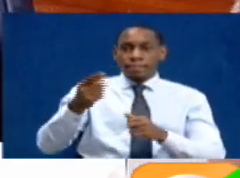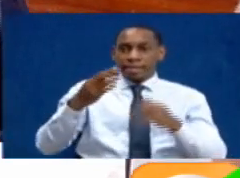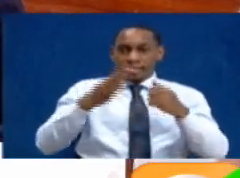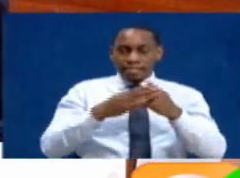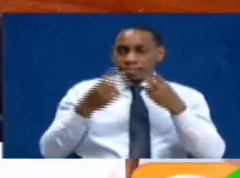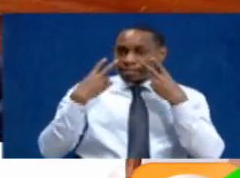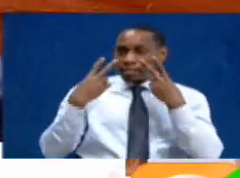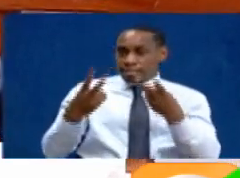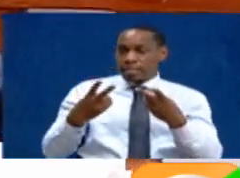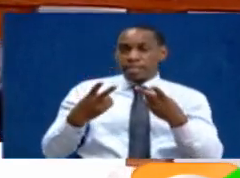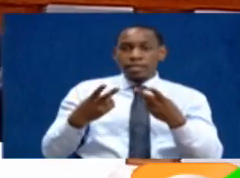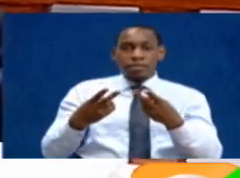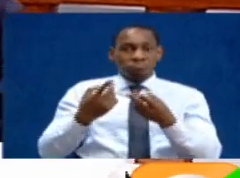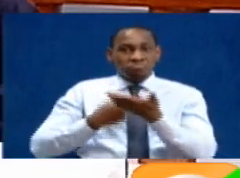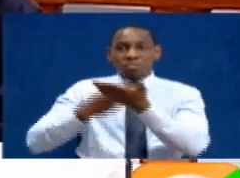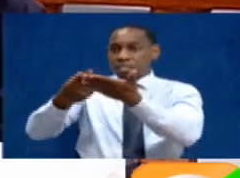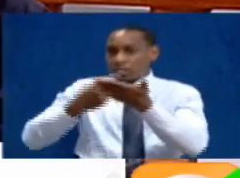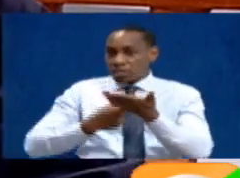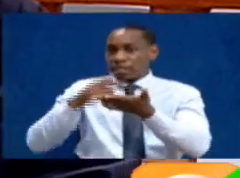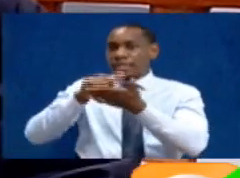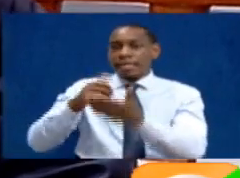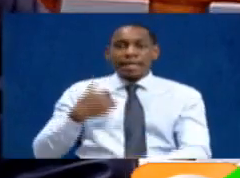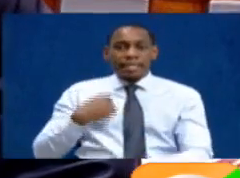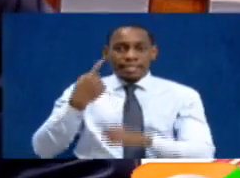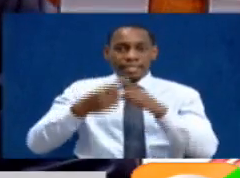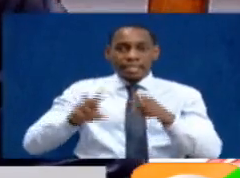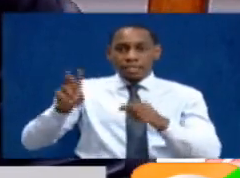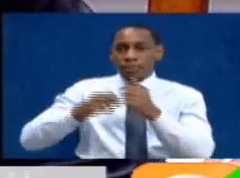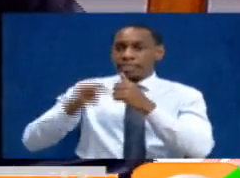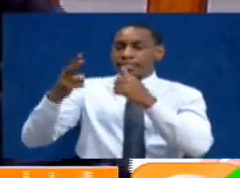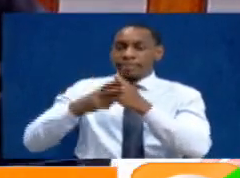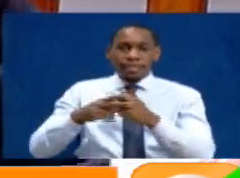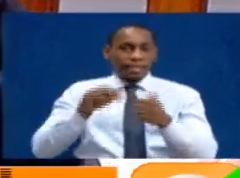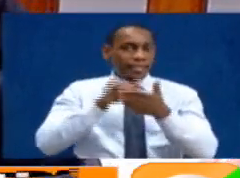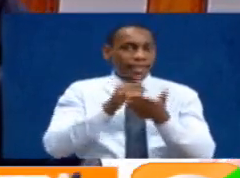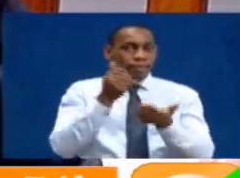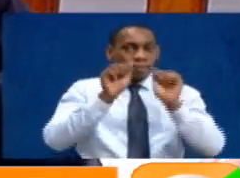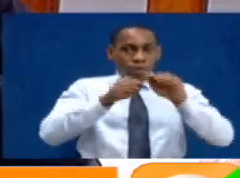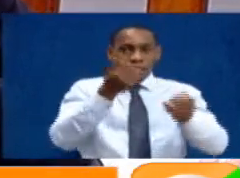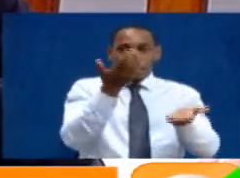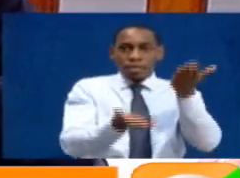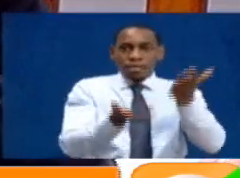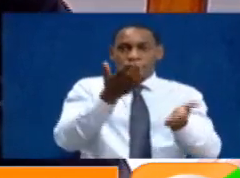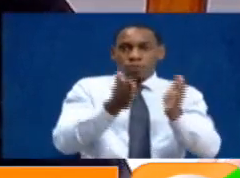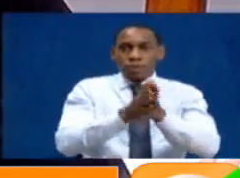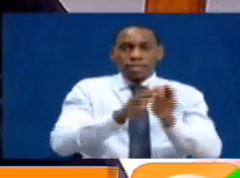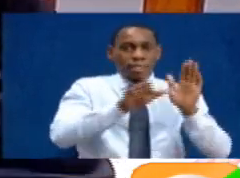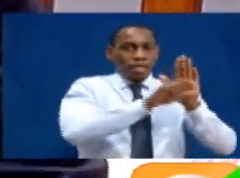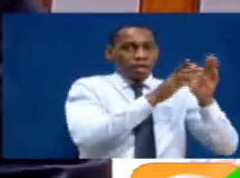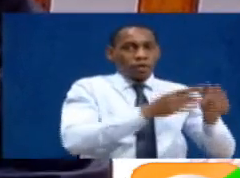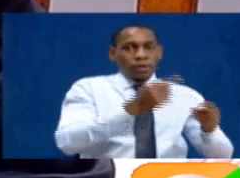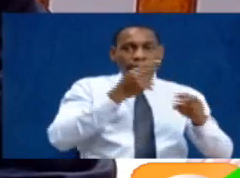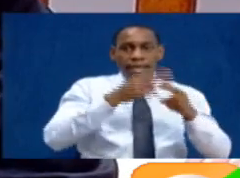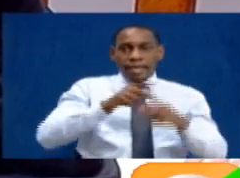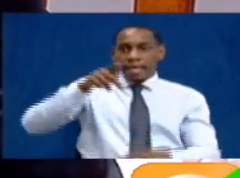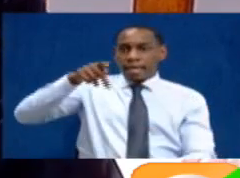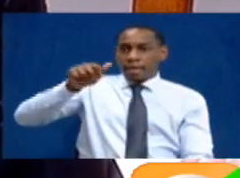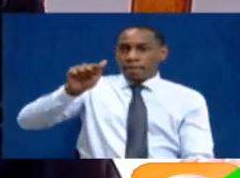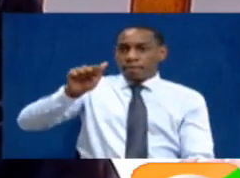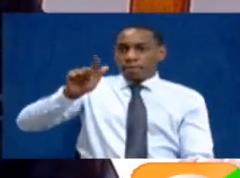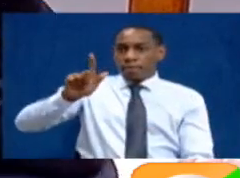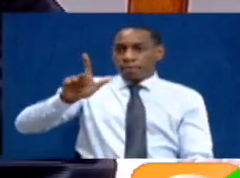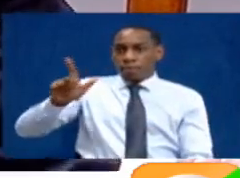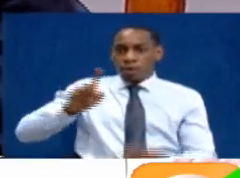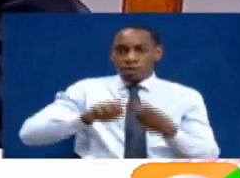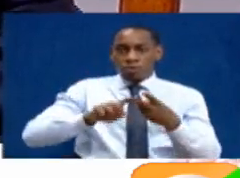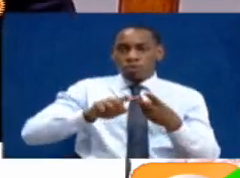Watch what his arguments when we had that 2017, as I said. Yeah, can you compare him with Paul Mwangi? Okay. Can you compare him with Amolo